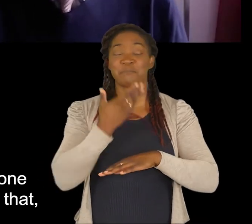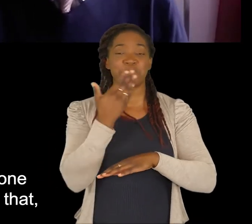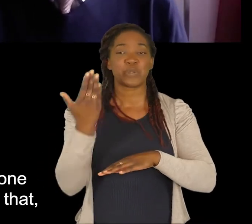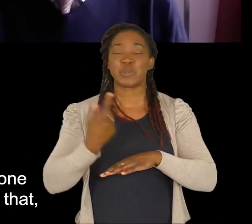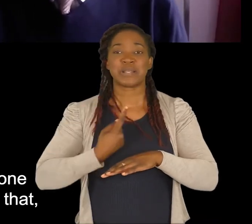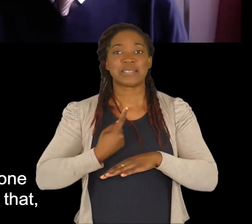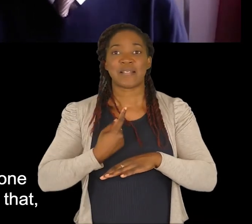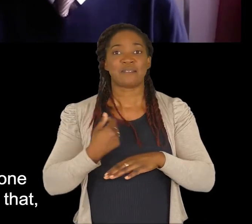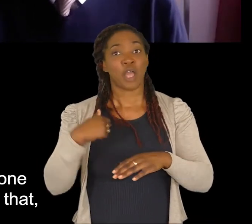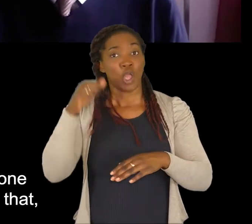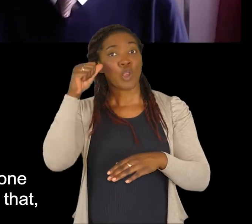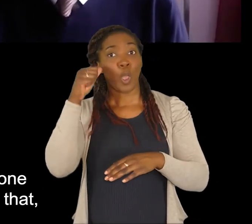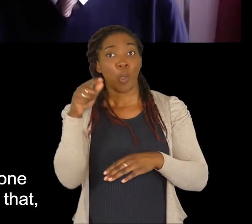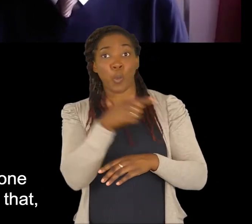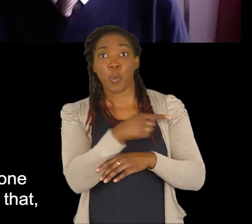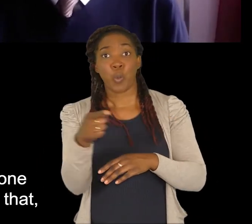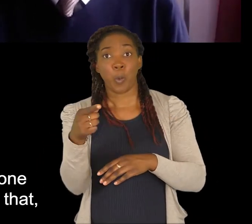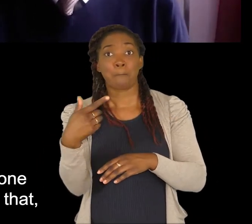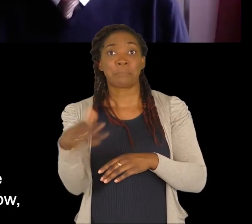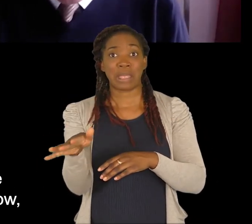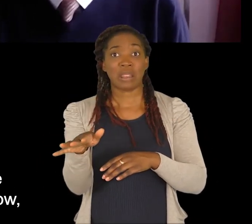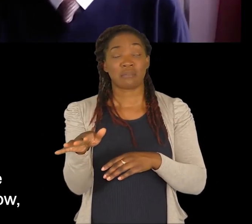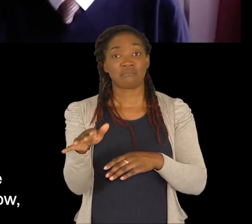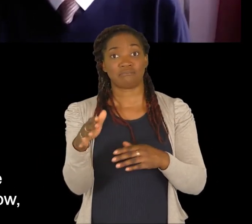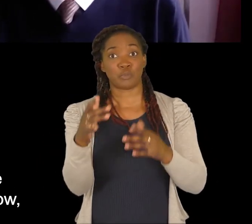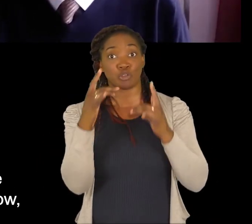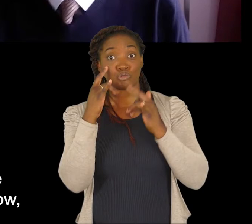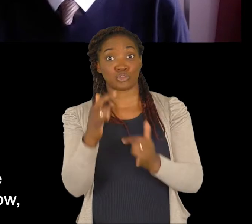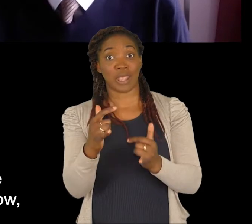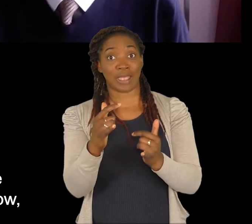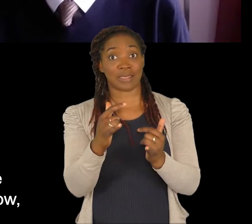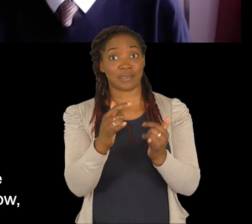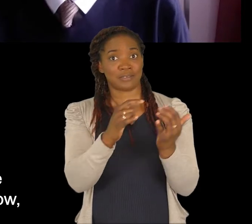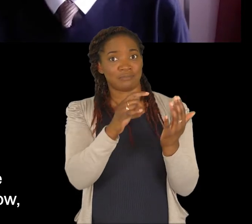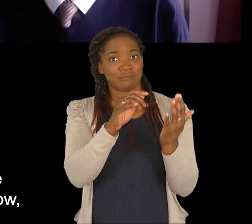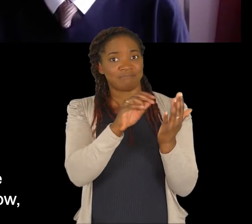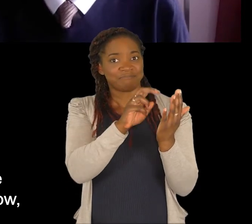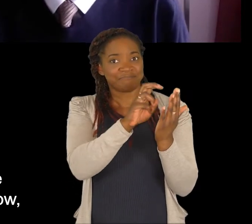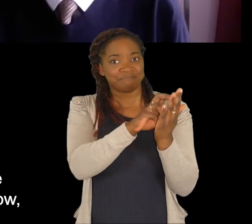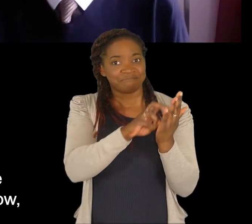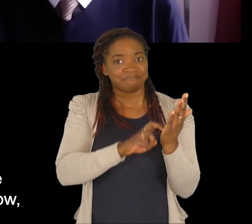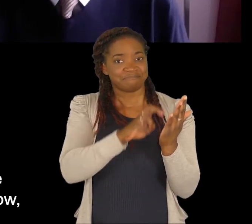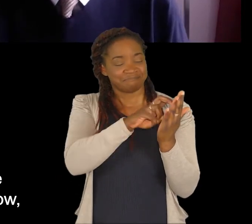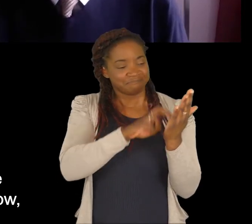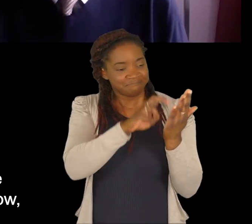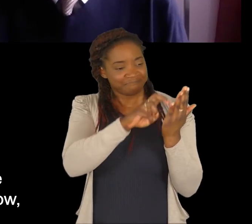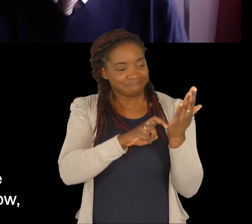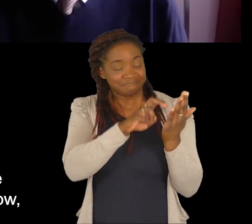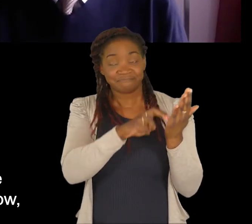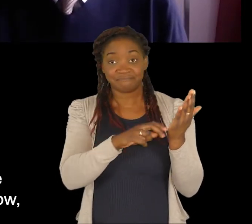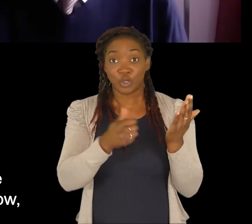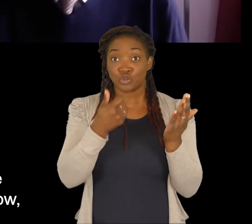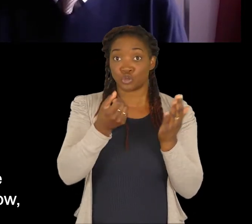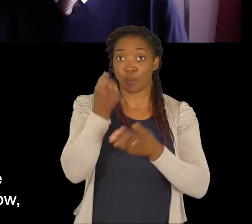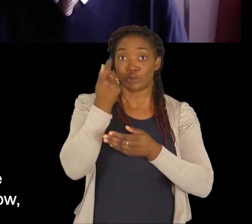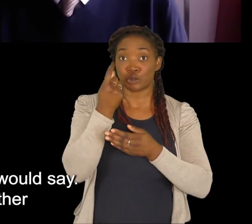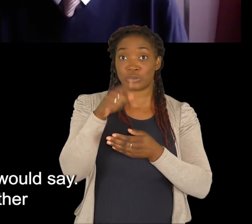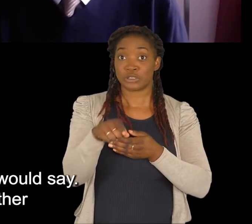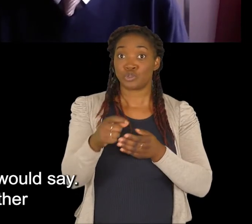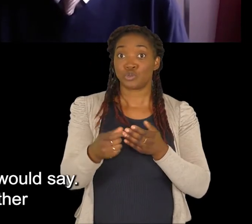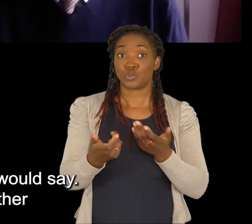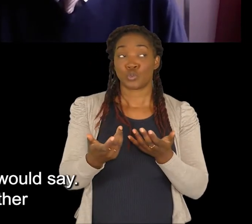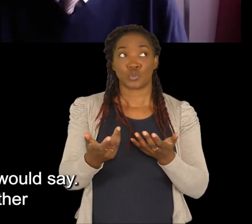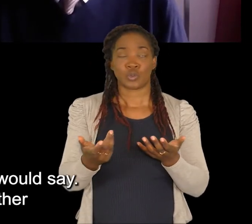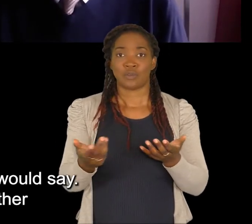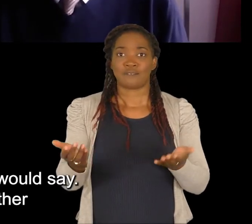done that myself. I do know people that have done that. Check the small print, but I think there are some really good opportunities to raise money now,